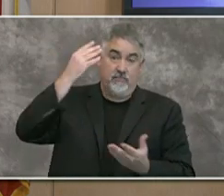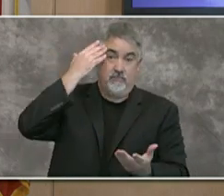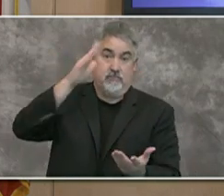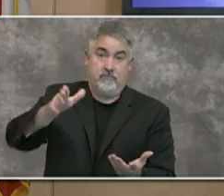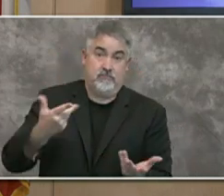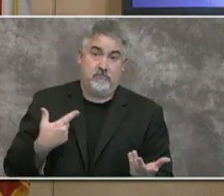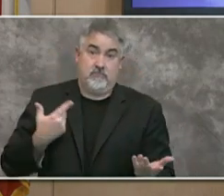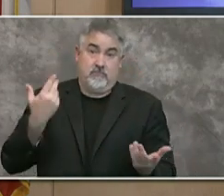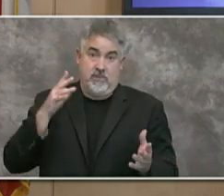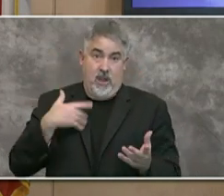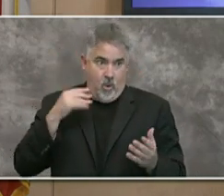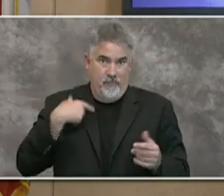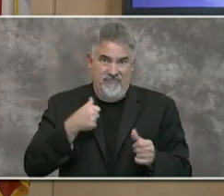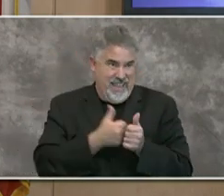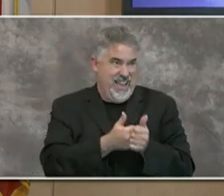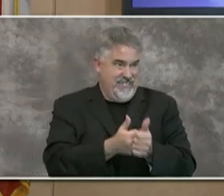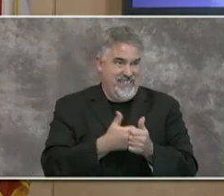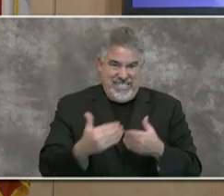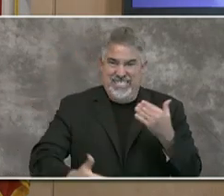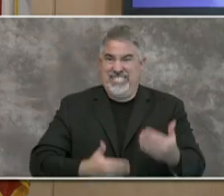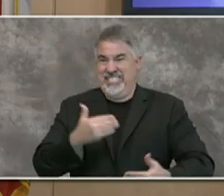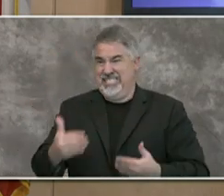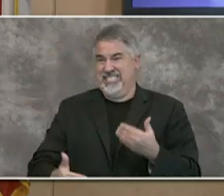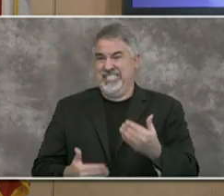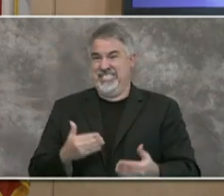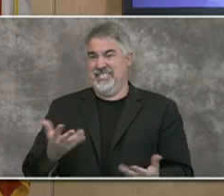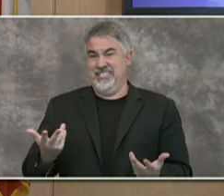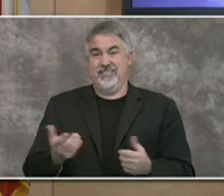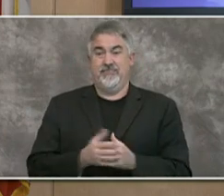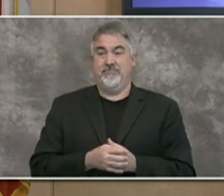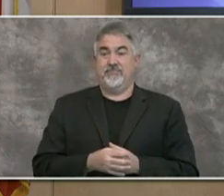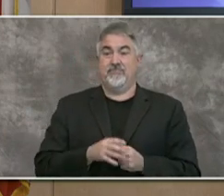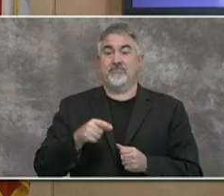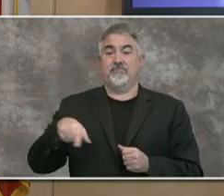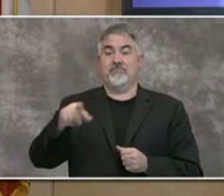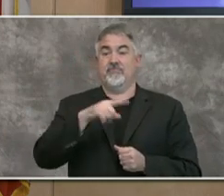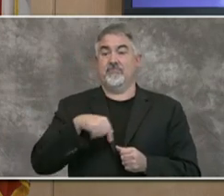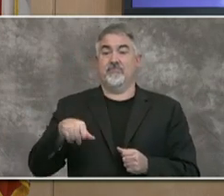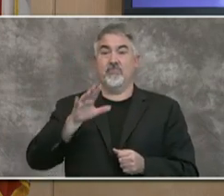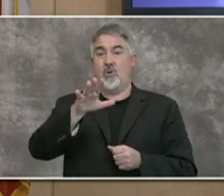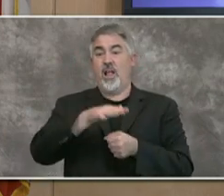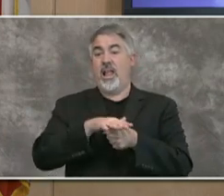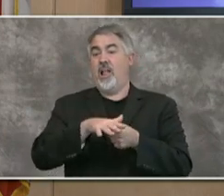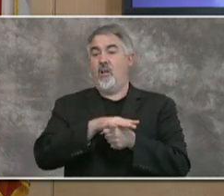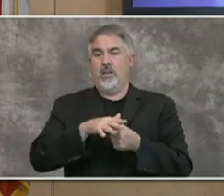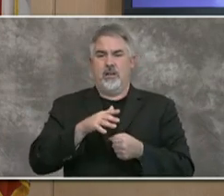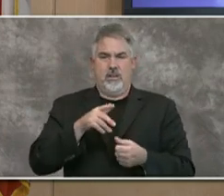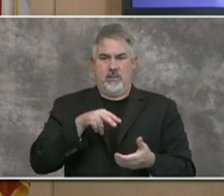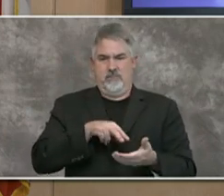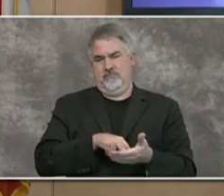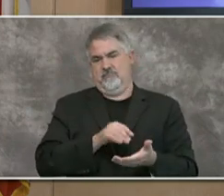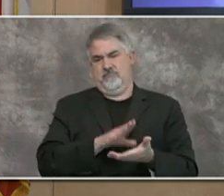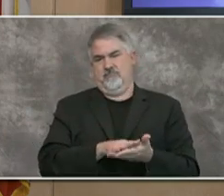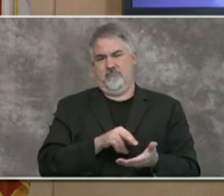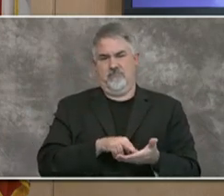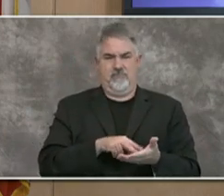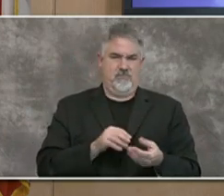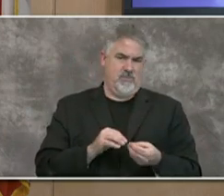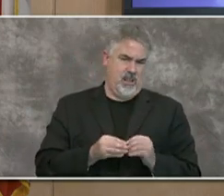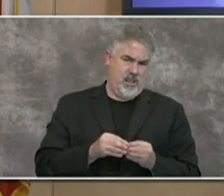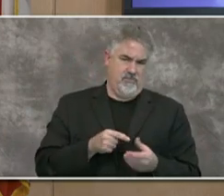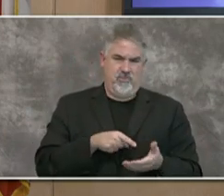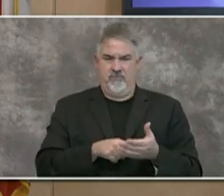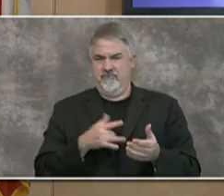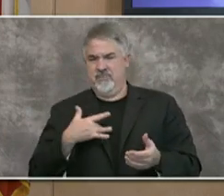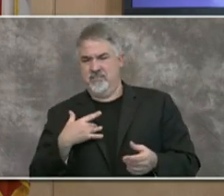number of these tools that are out there. Folks can plug in the numbers in their jurisdiction and get a sense of where it is. But we are